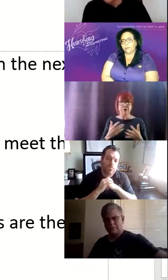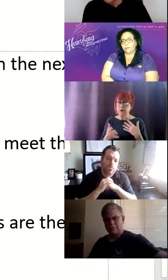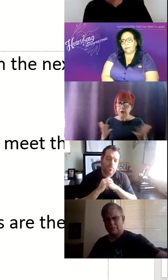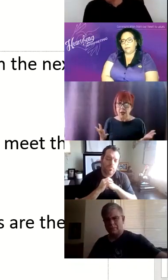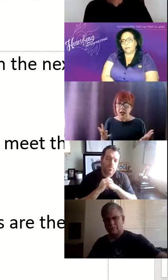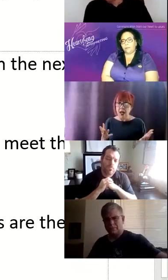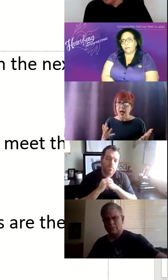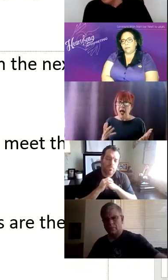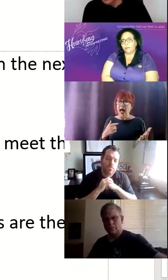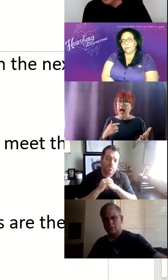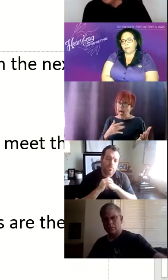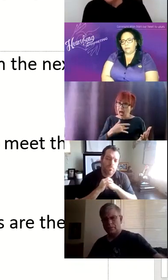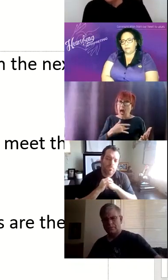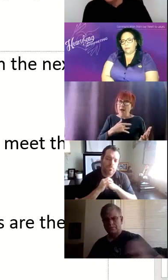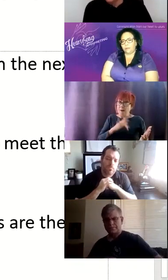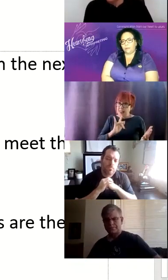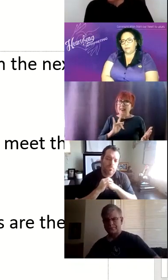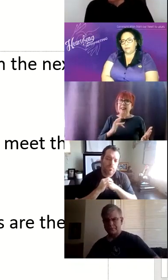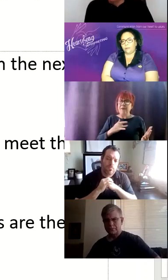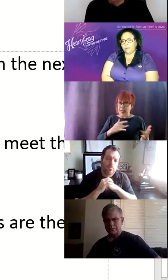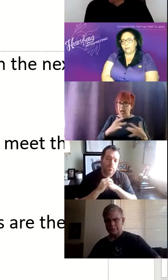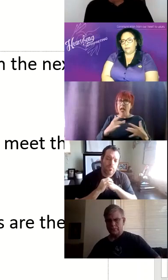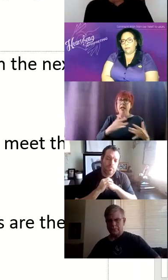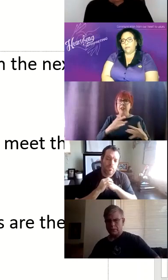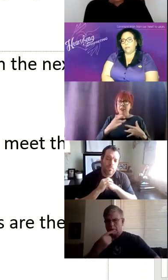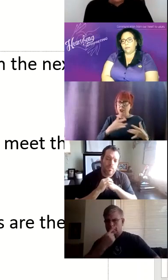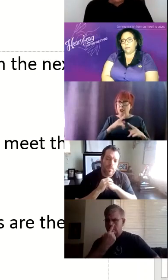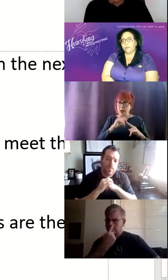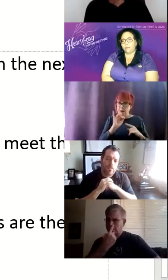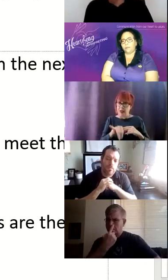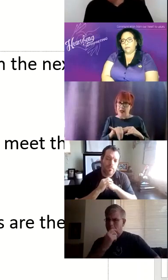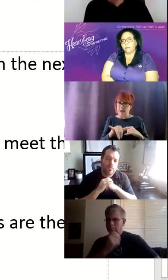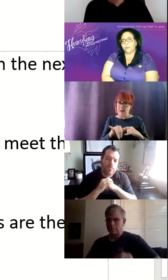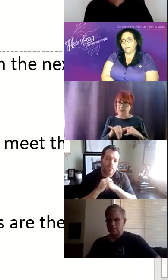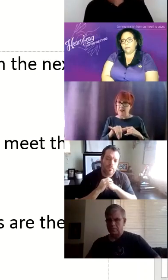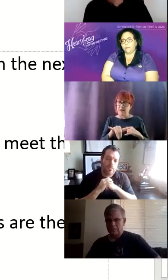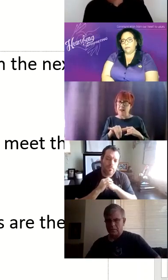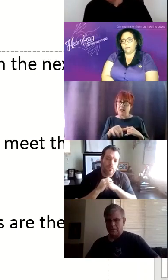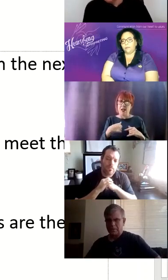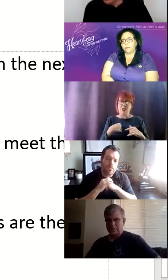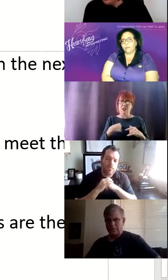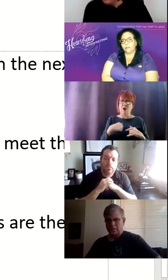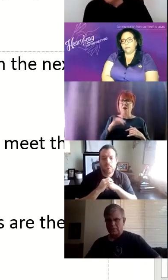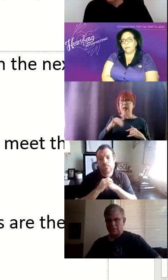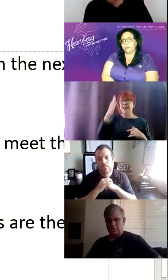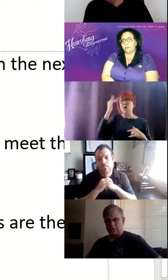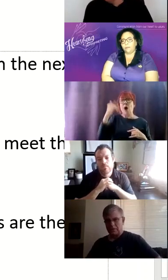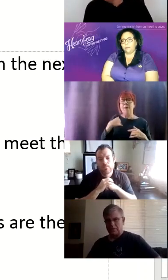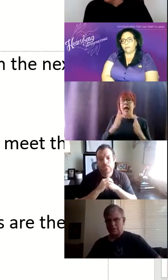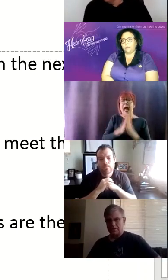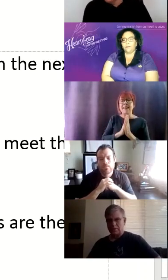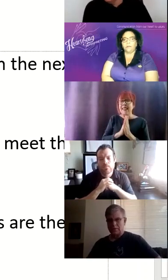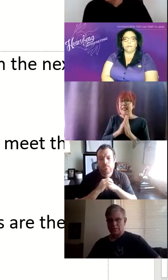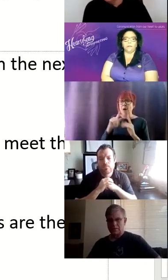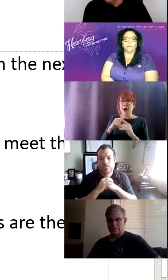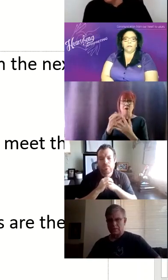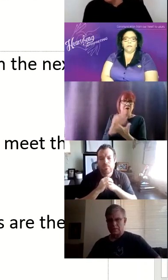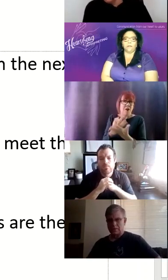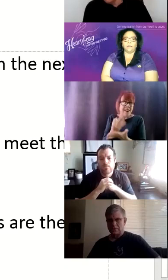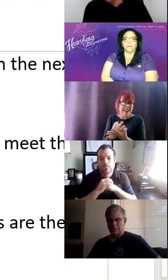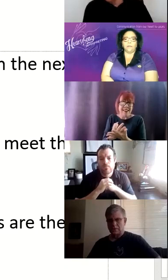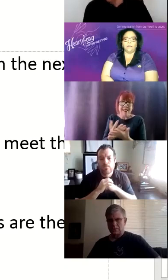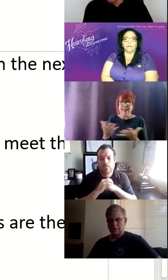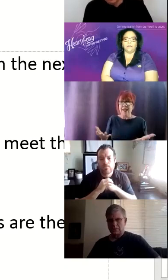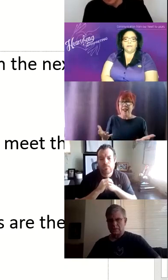sensitive, and I am concerned about that. And I that's why I'm asking about the funding. I mean, I know the colleges, or